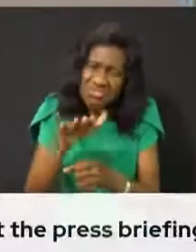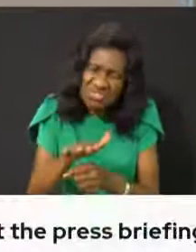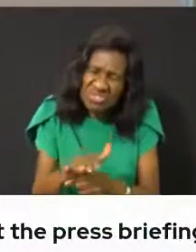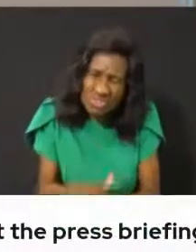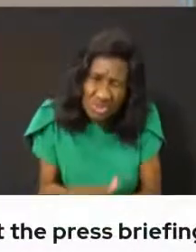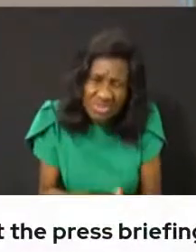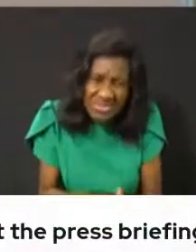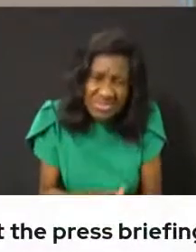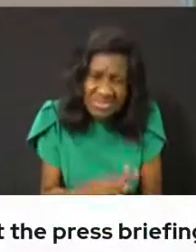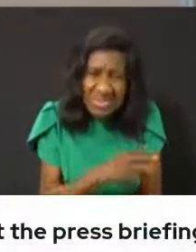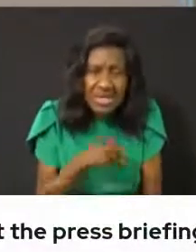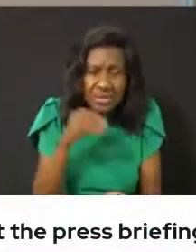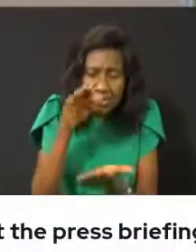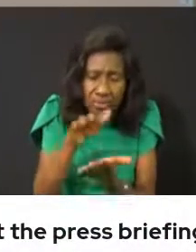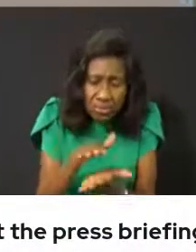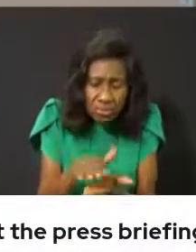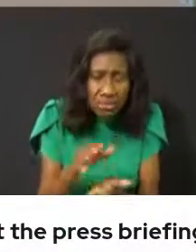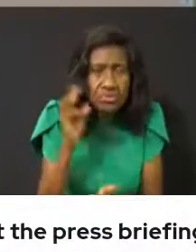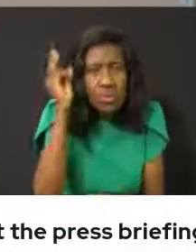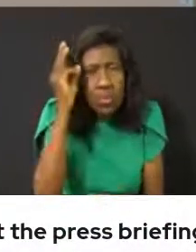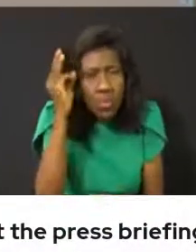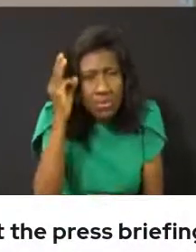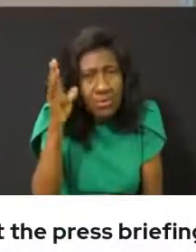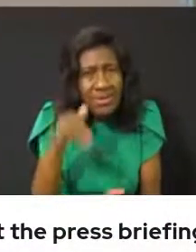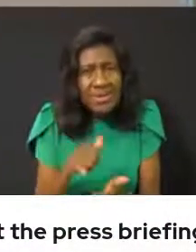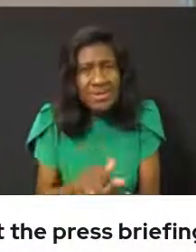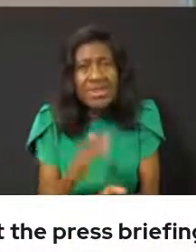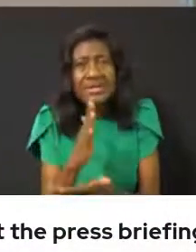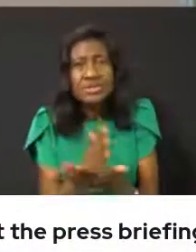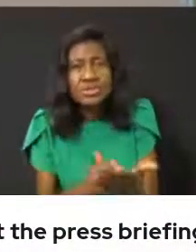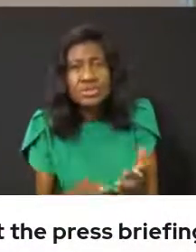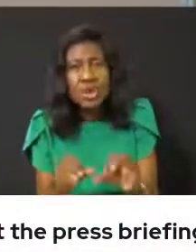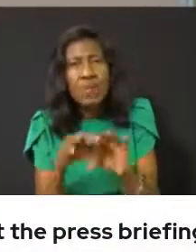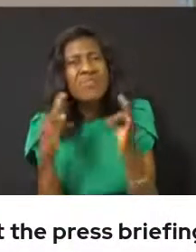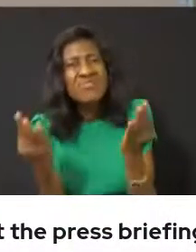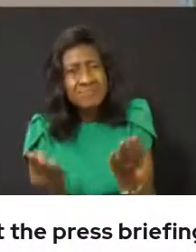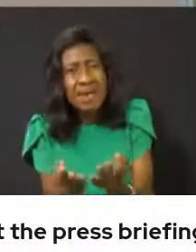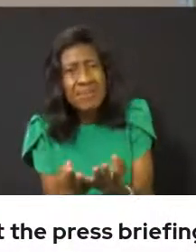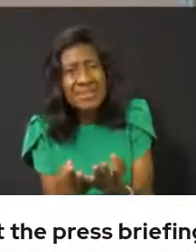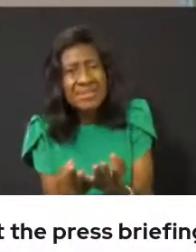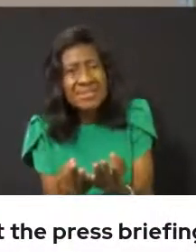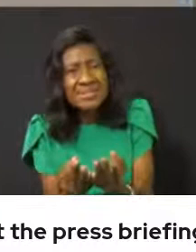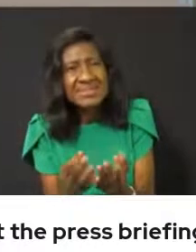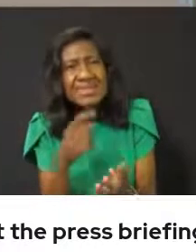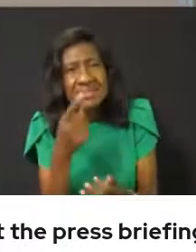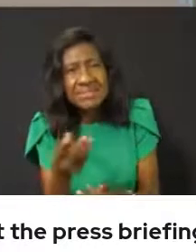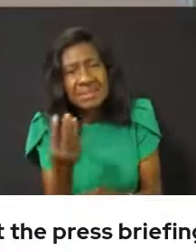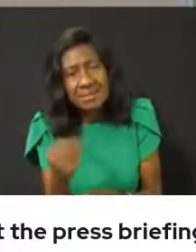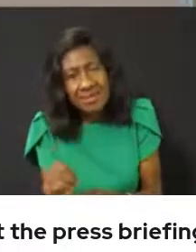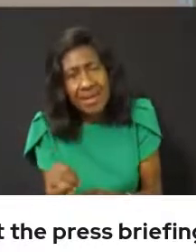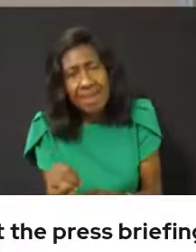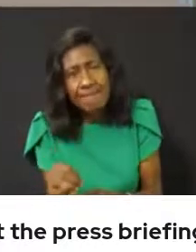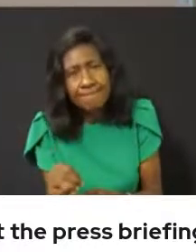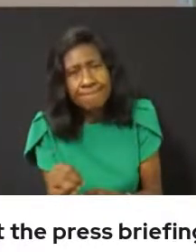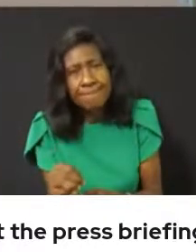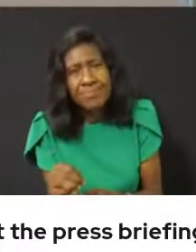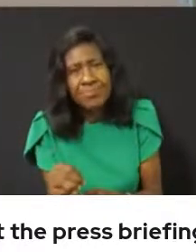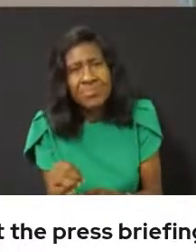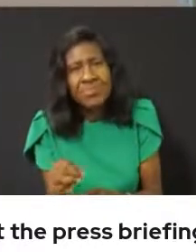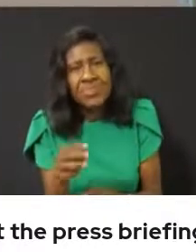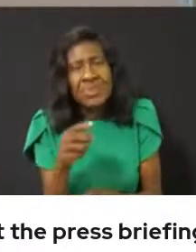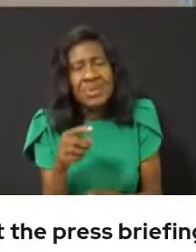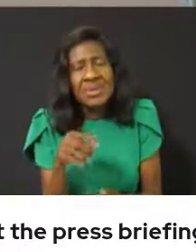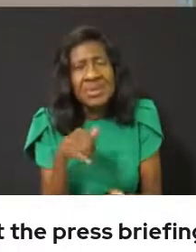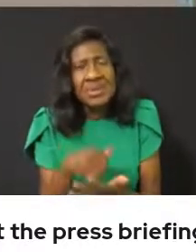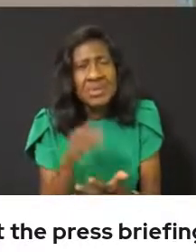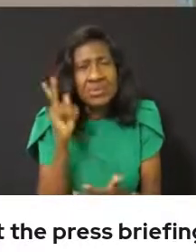of families have expressed to us and that they're feeling during these times. This exercise will be handled